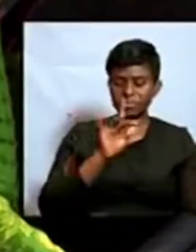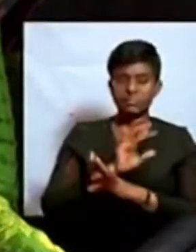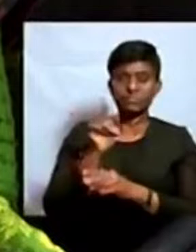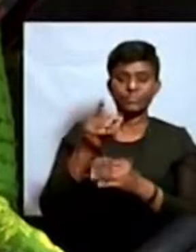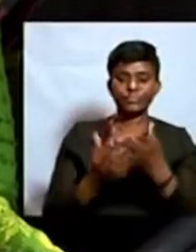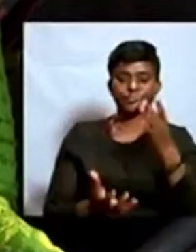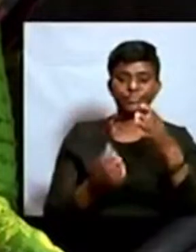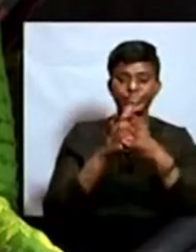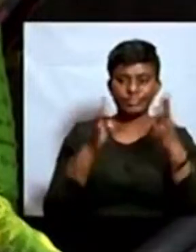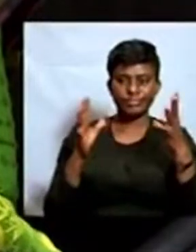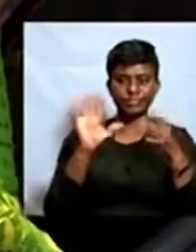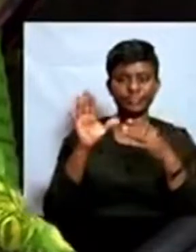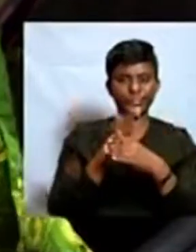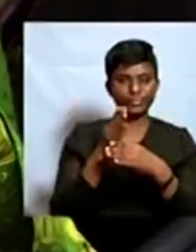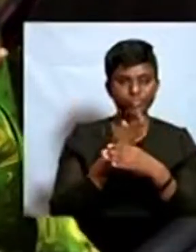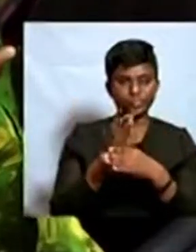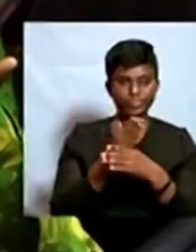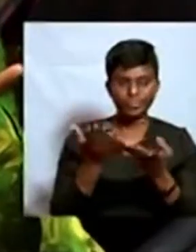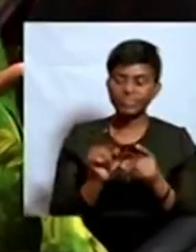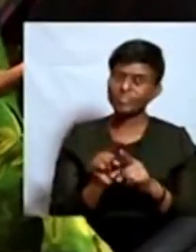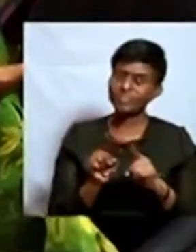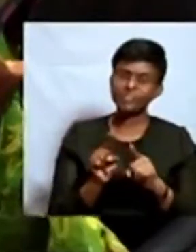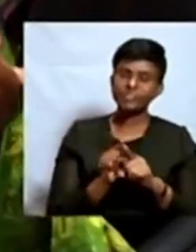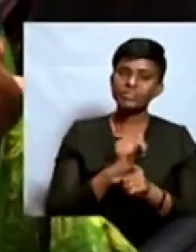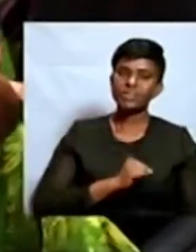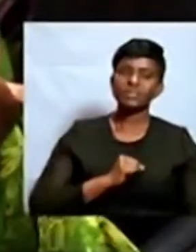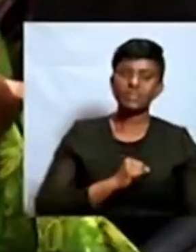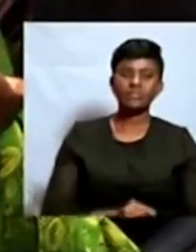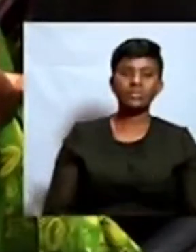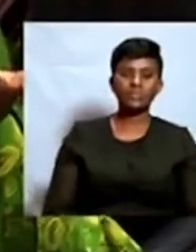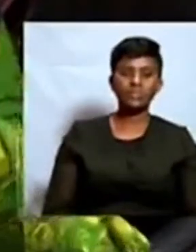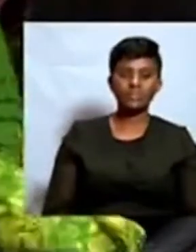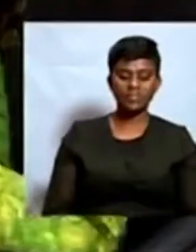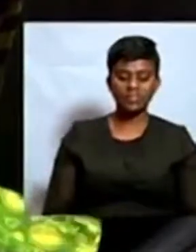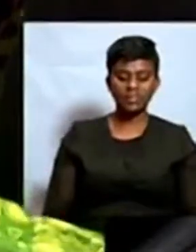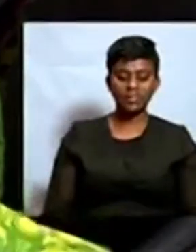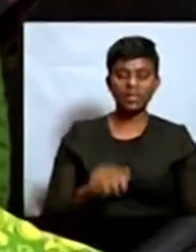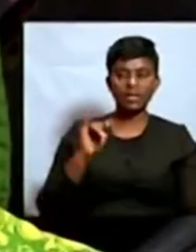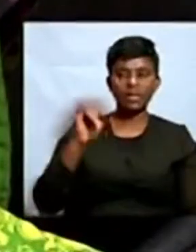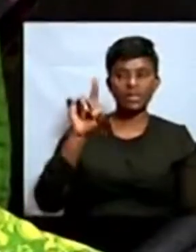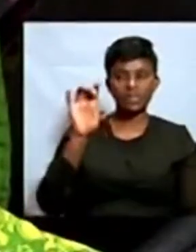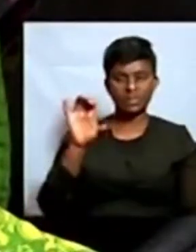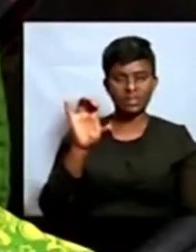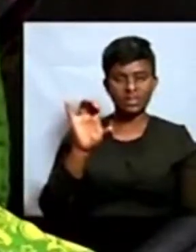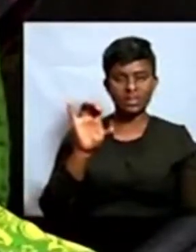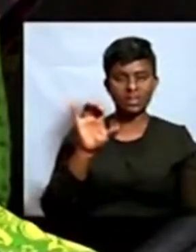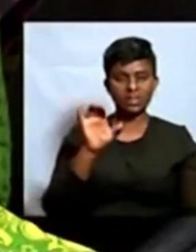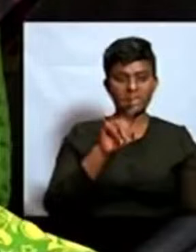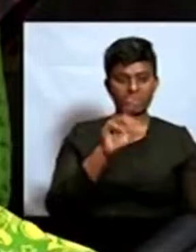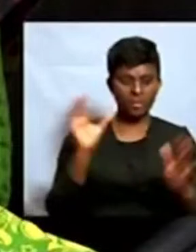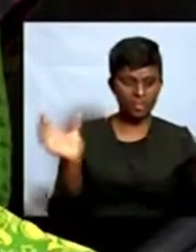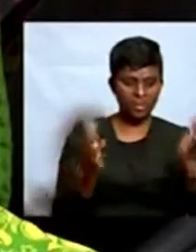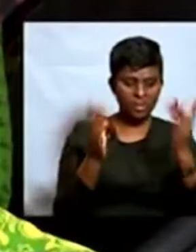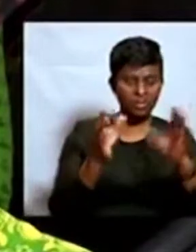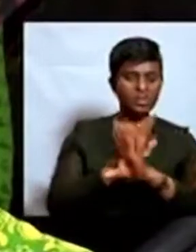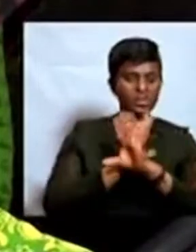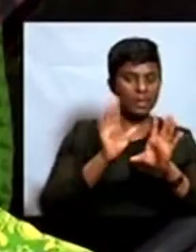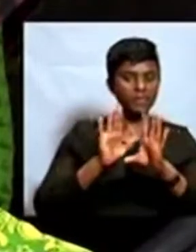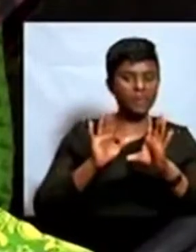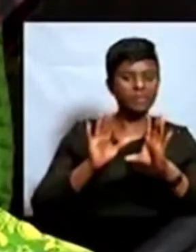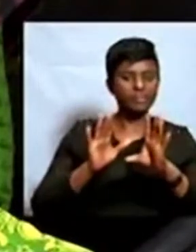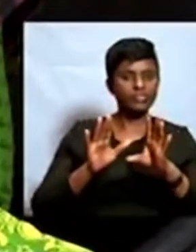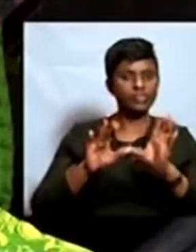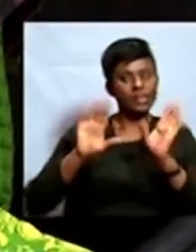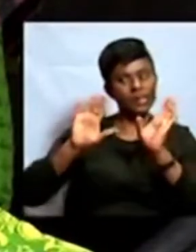to grow your business. I mean, it's the same DG for IDC. You're encouraging Zambians to